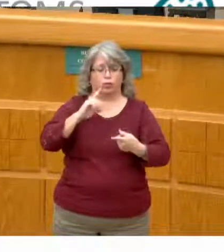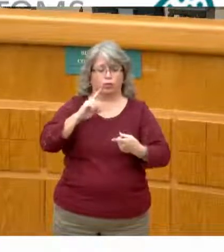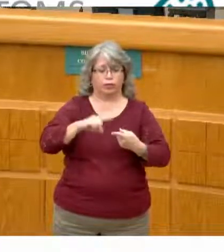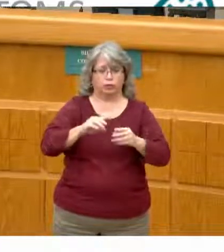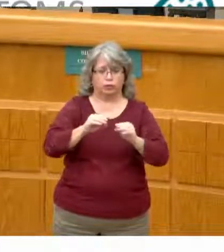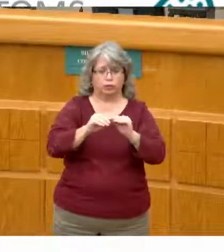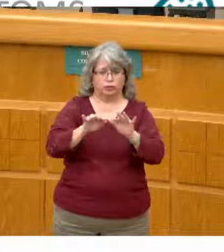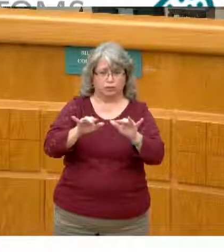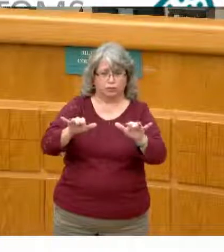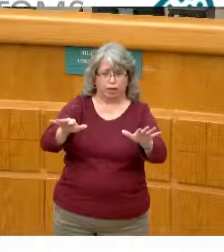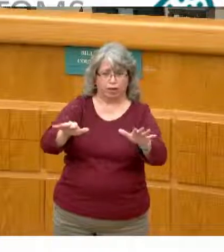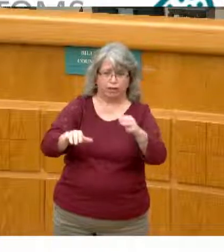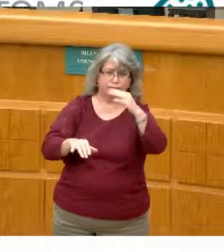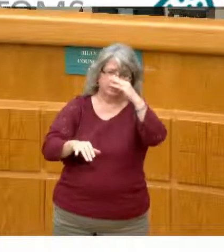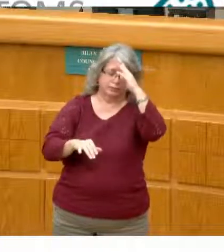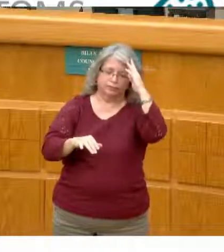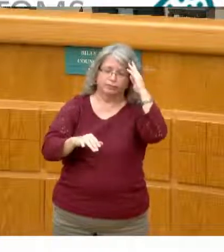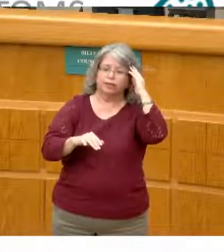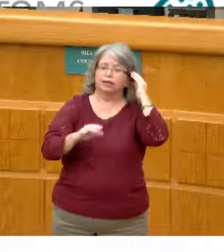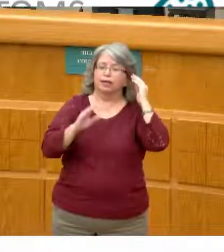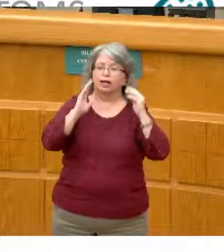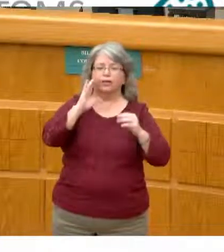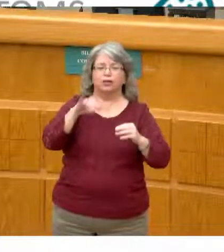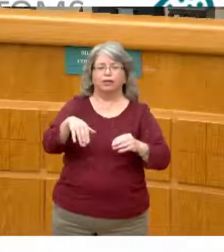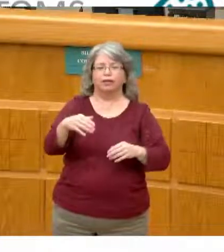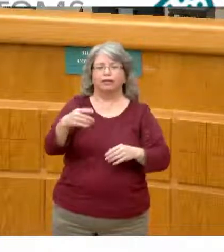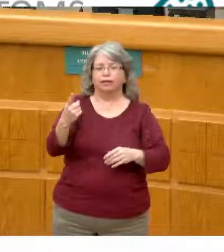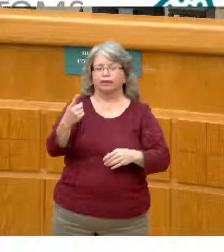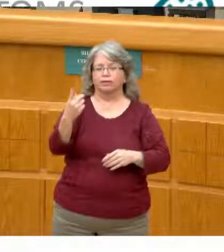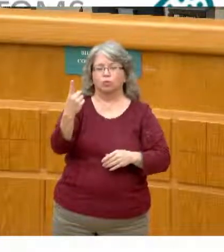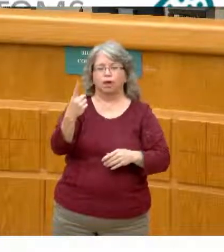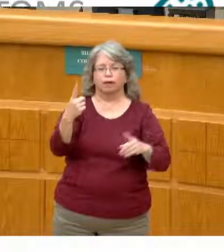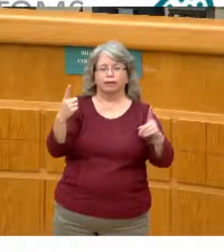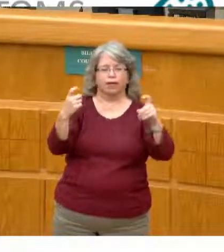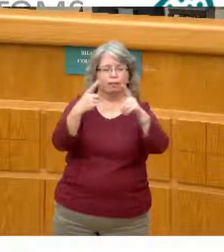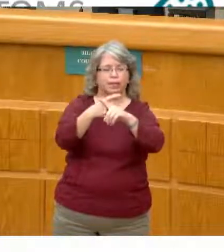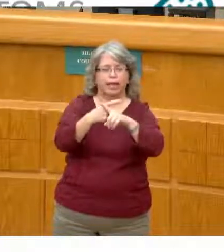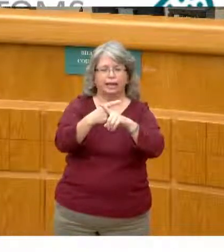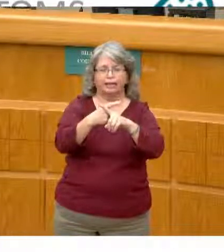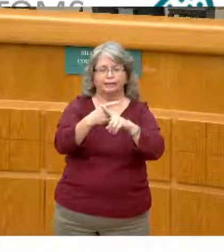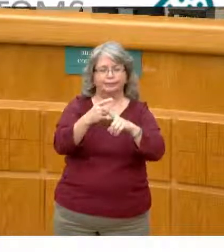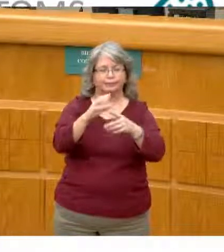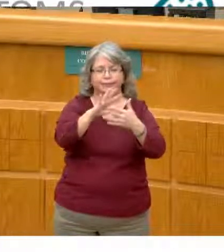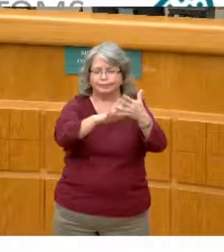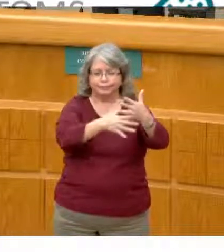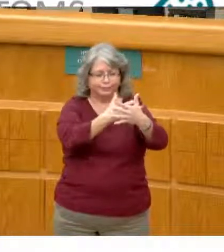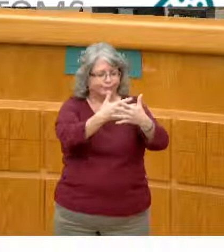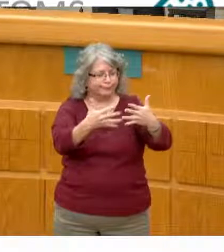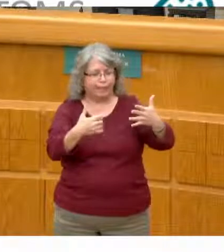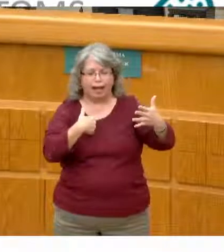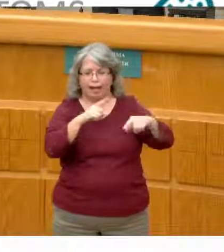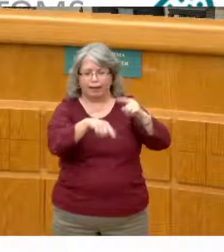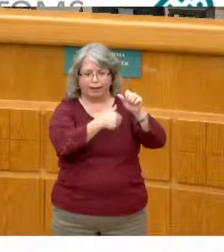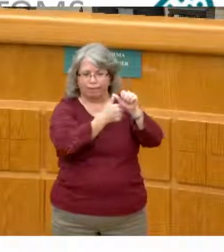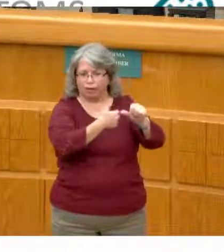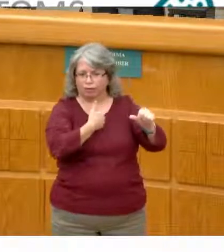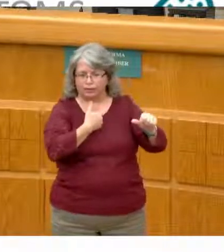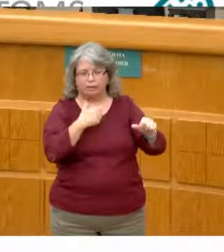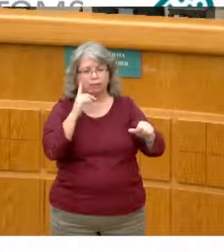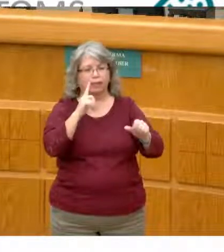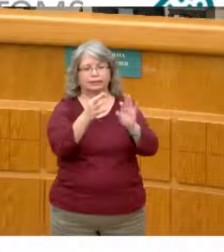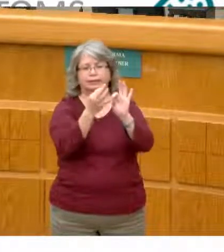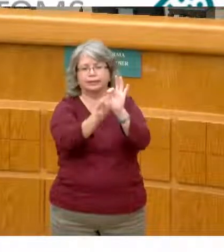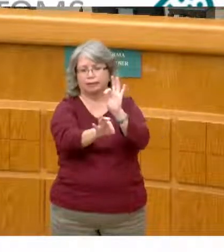there's that complicated flow chart that I can't follow, so here I'm going to give you the simple guidelines on how to do the right thing